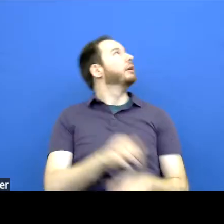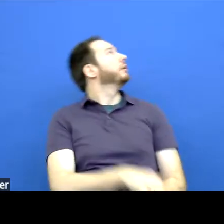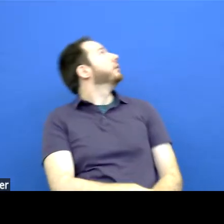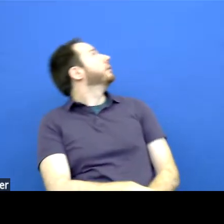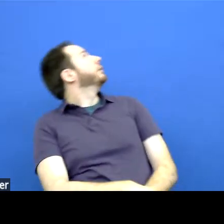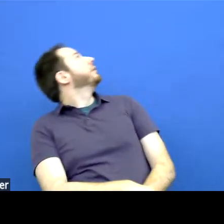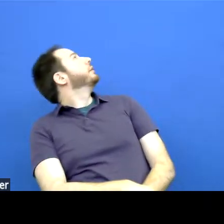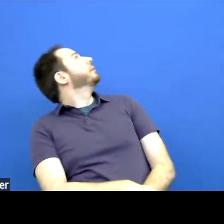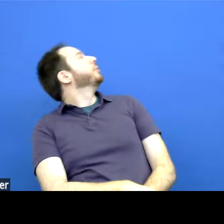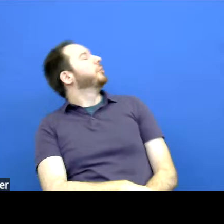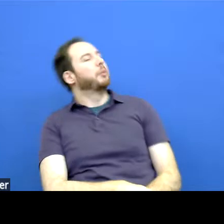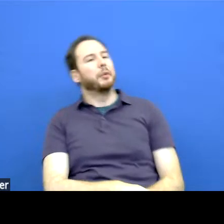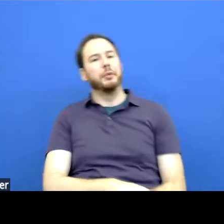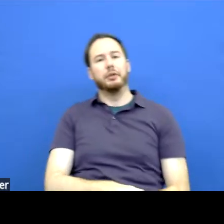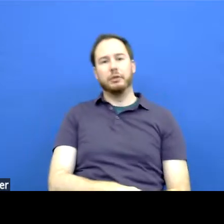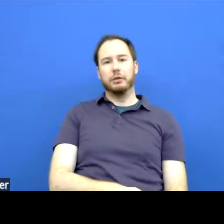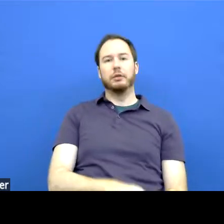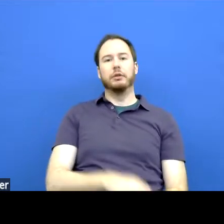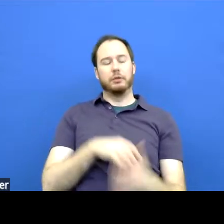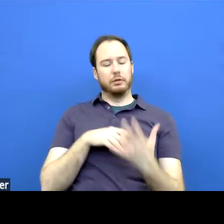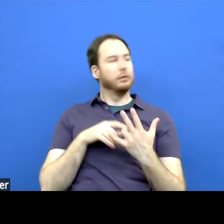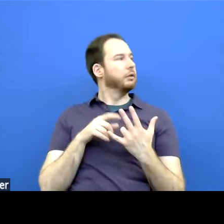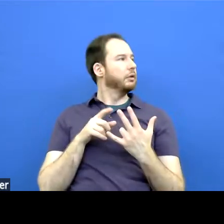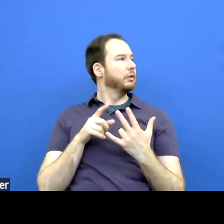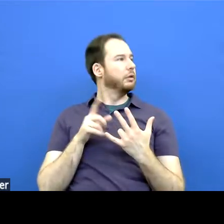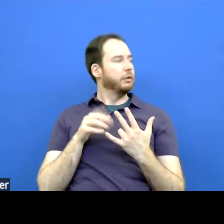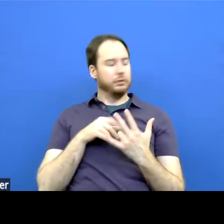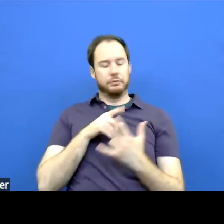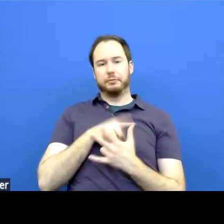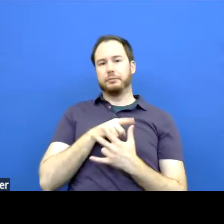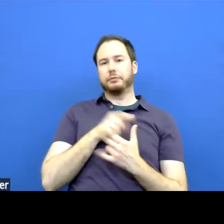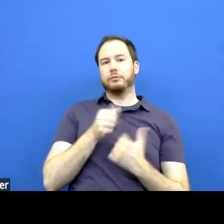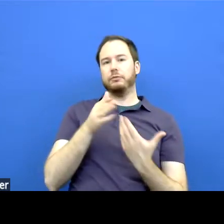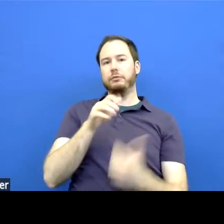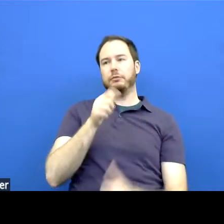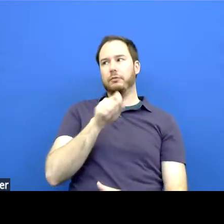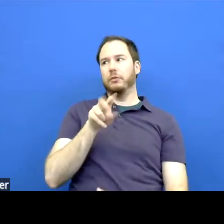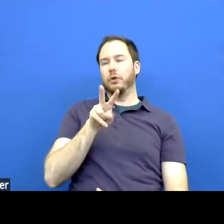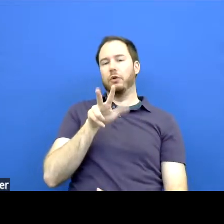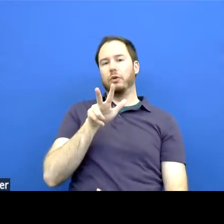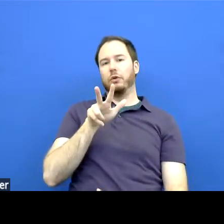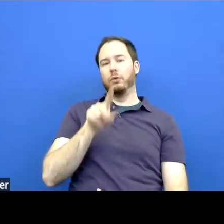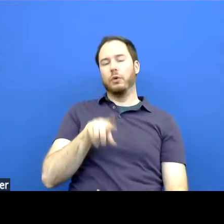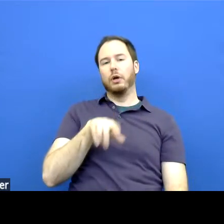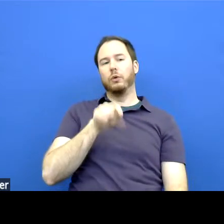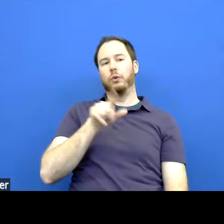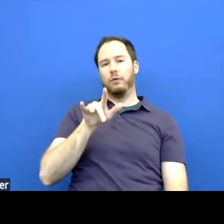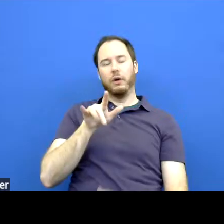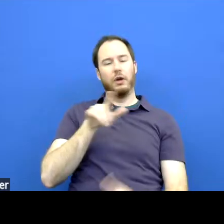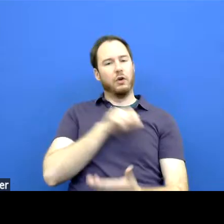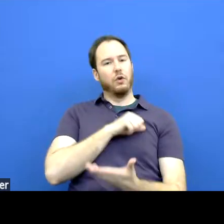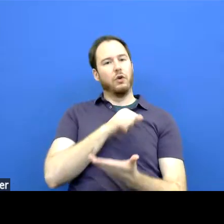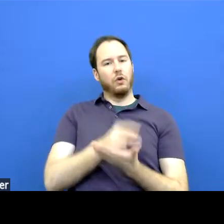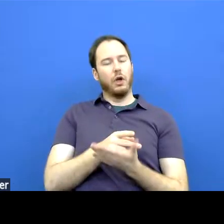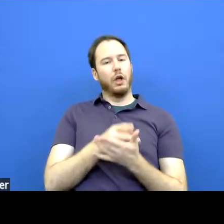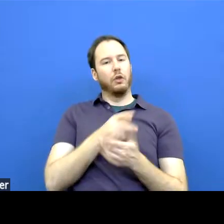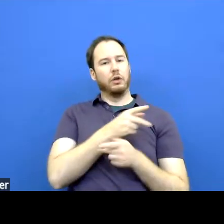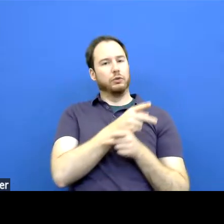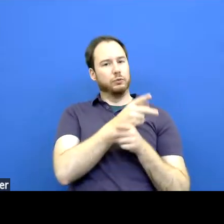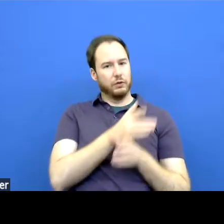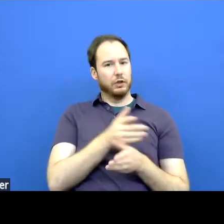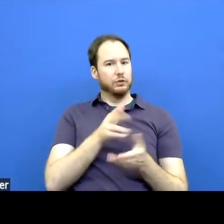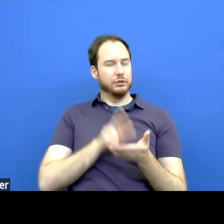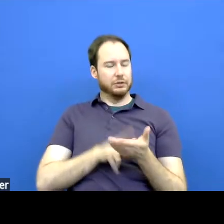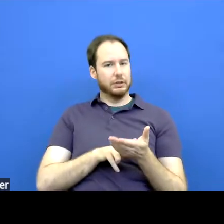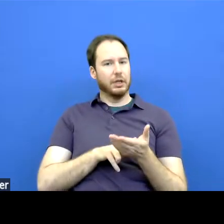Mr. Supervisor and fellow board members, resolution number 10-231, 2025, to authorize the supervisor to sign